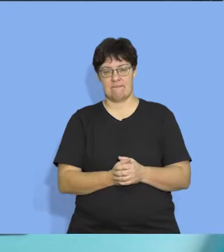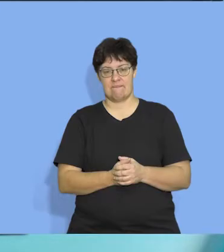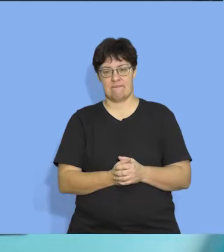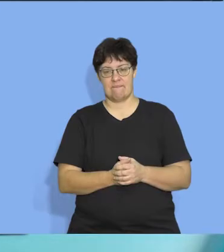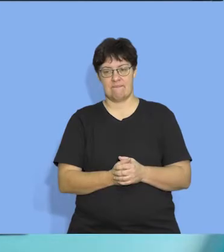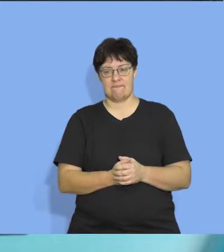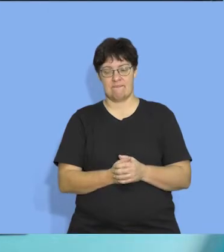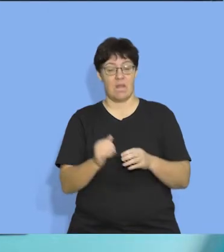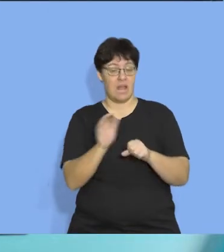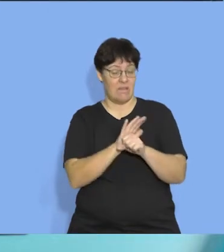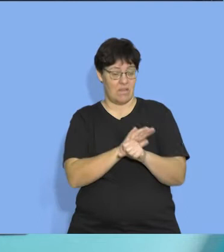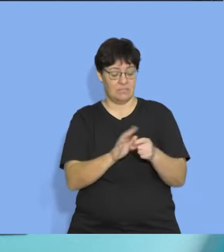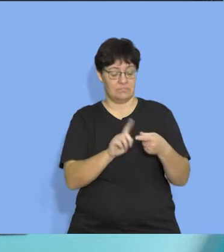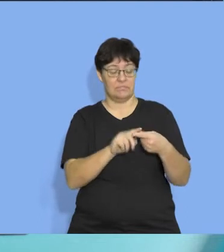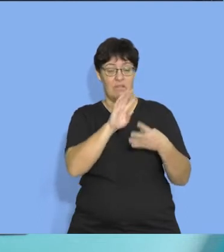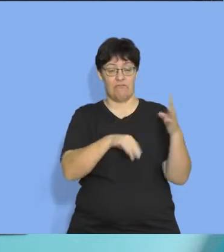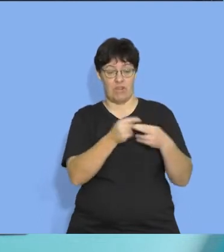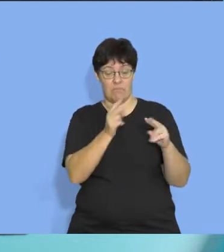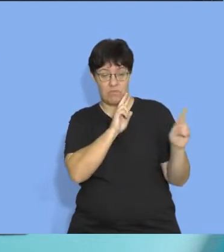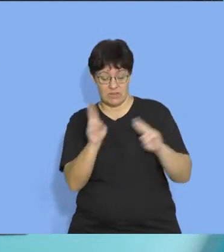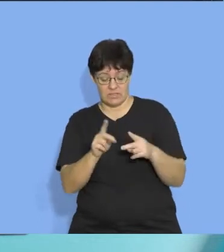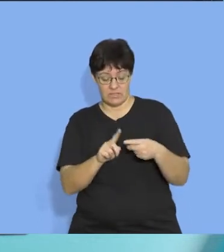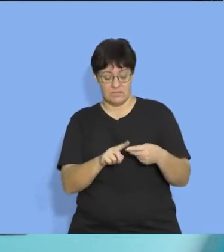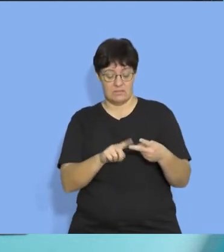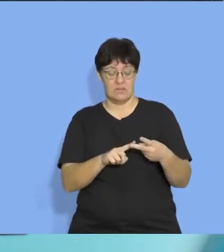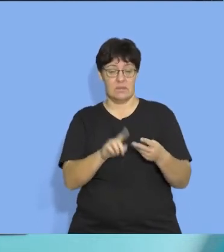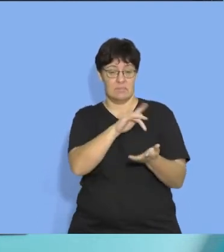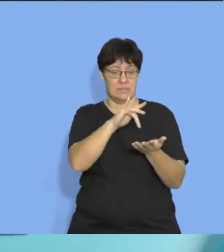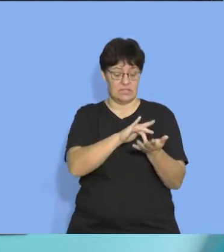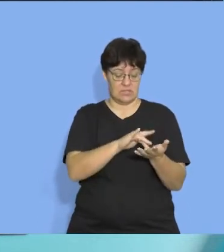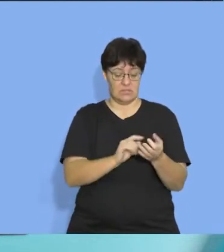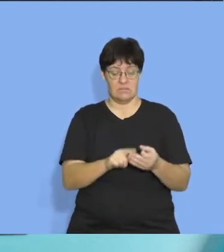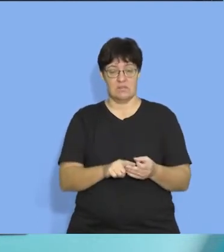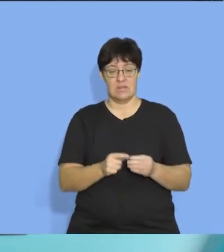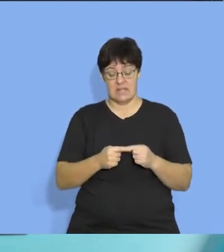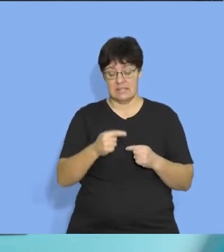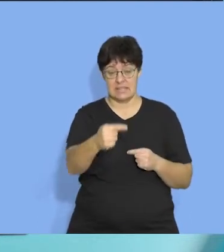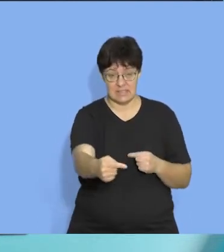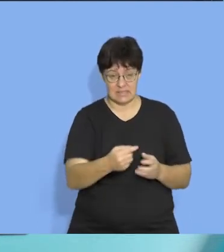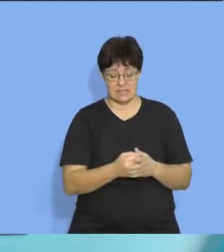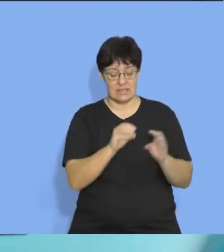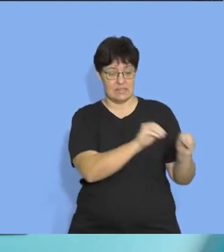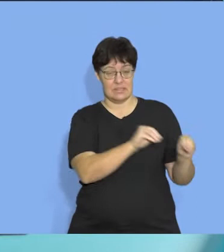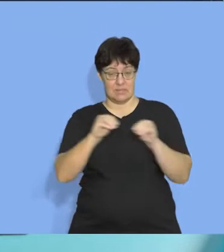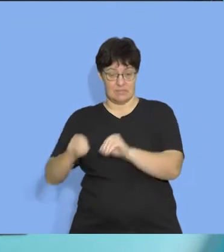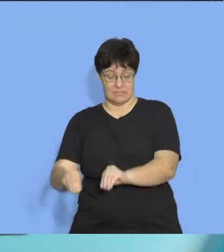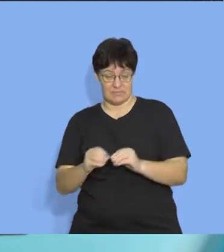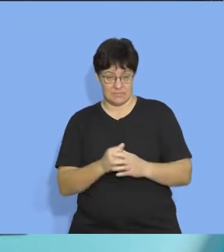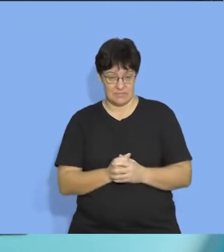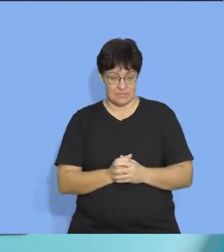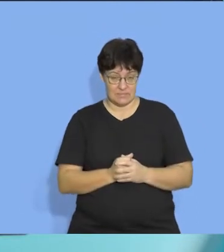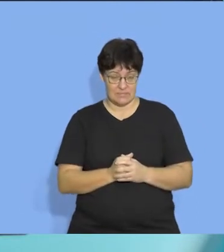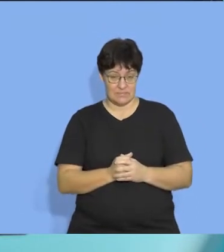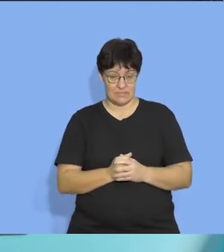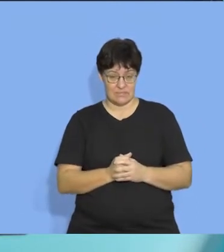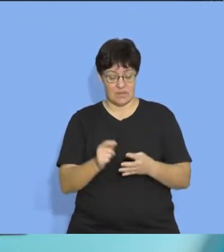we've now covered frame of reference, position, distance, displacement. We're